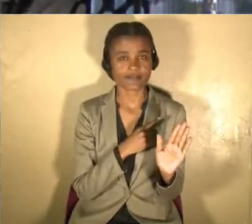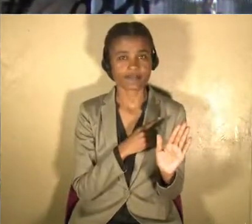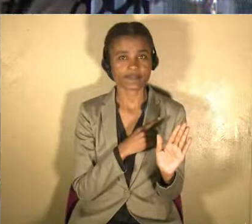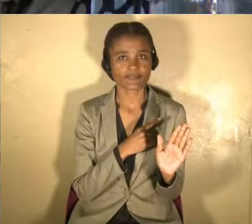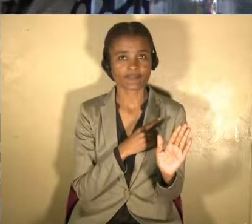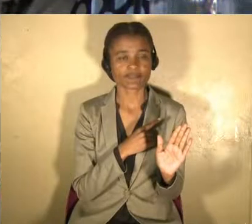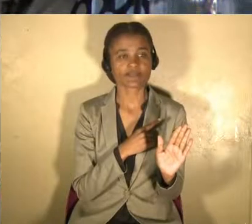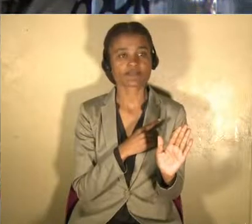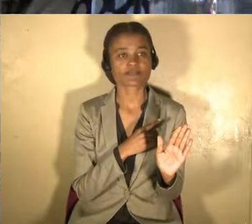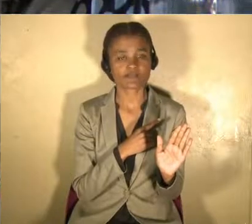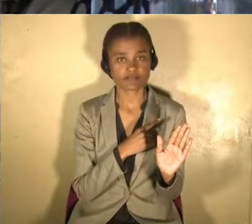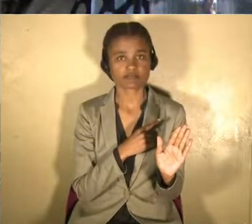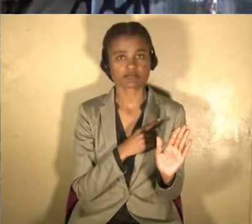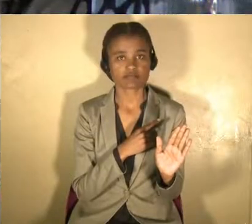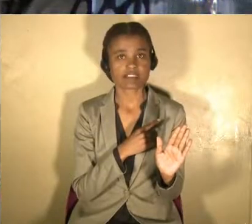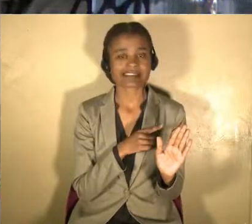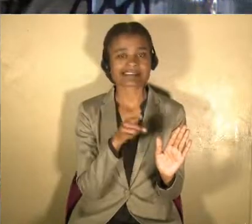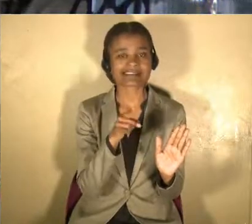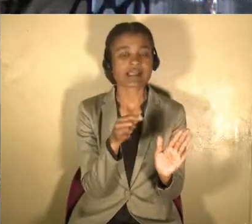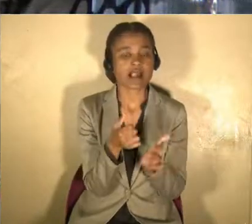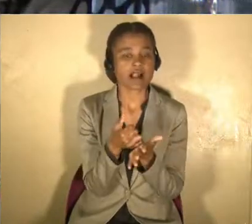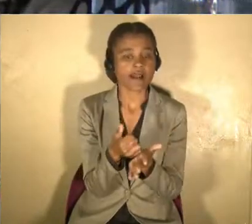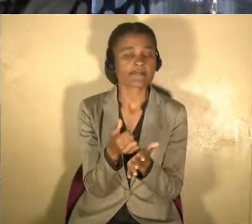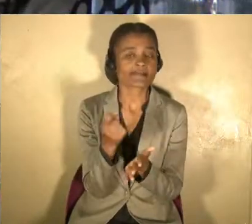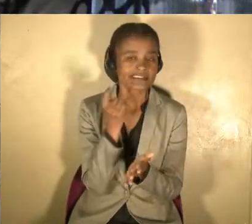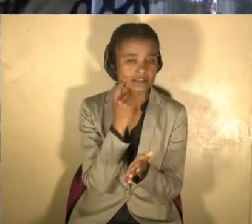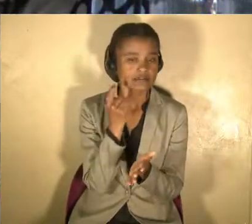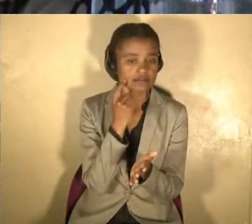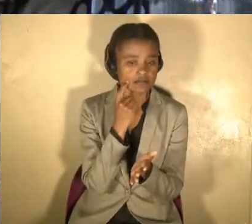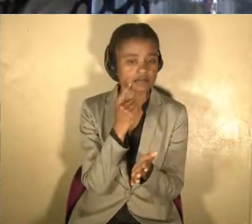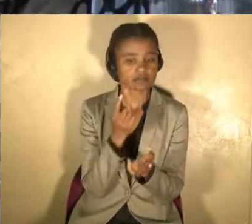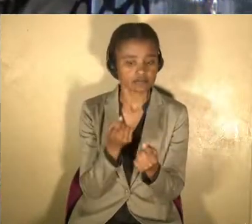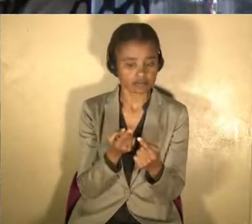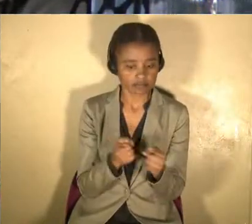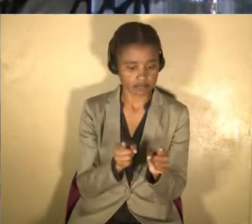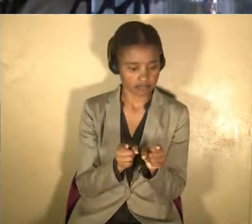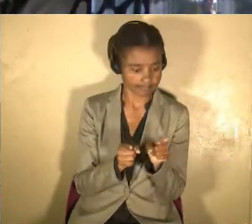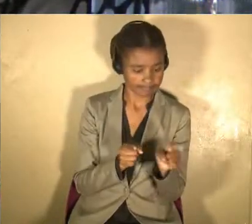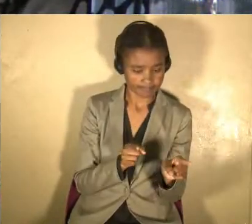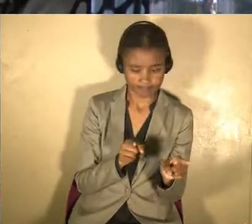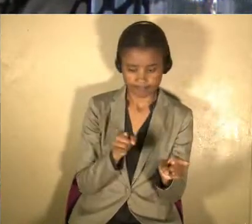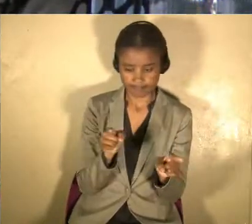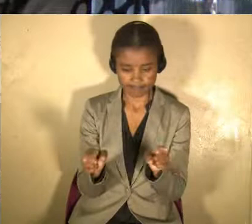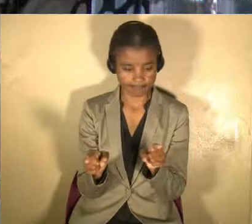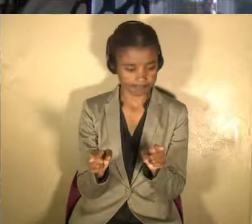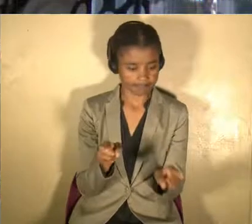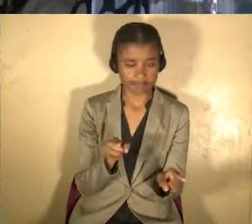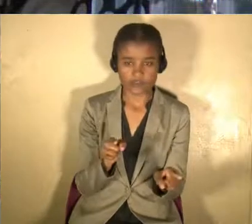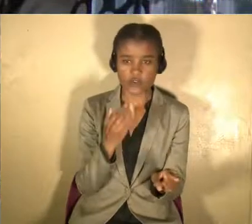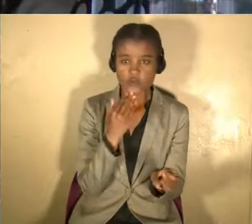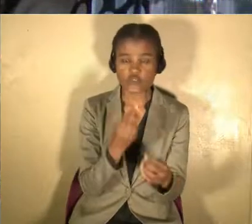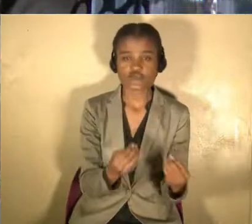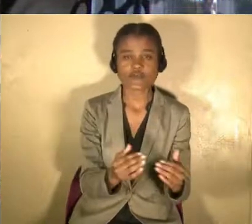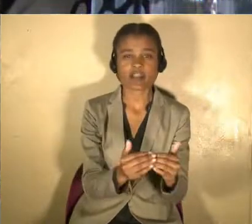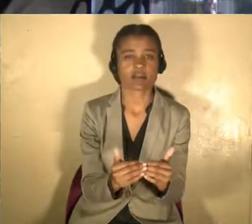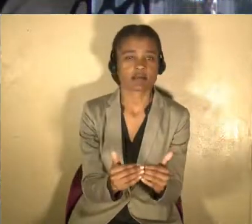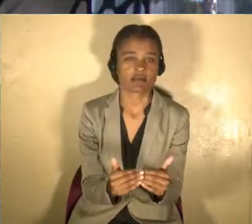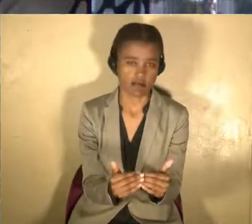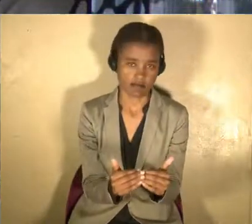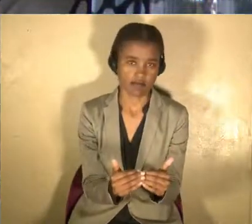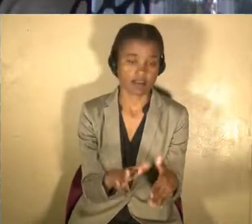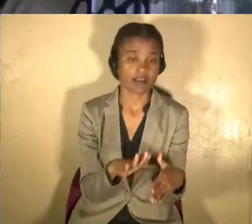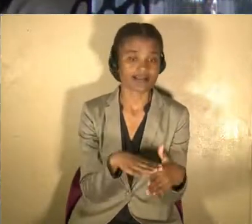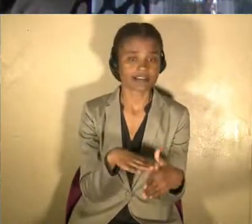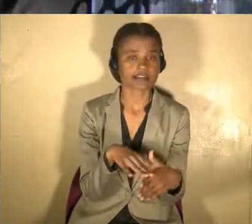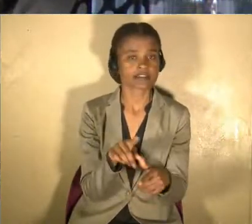ukuthi kwazeke ukuhlukanisa amongst abantu abanekela abantwana for izathu